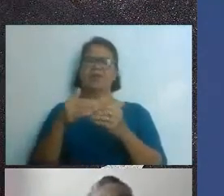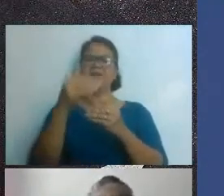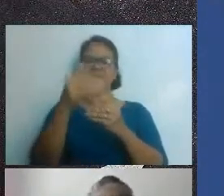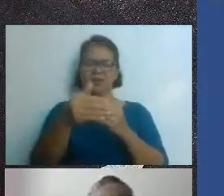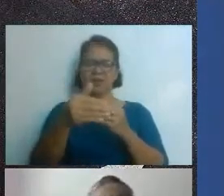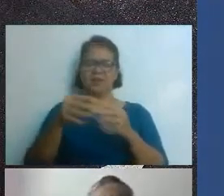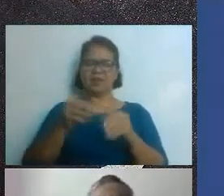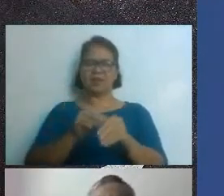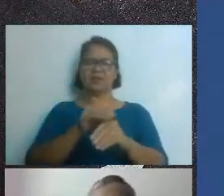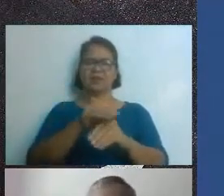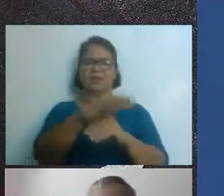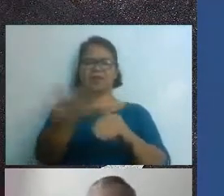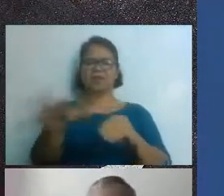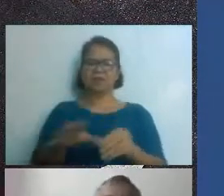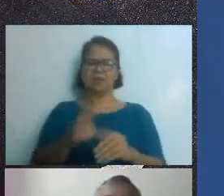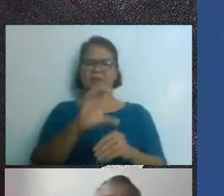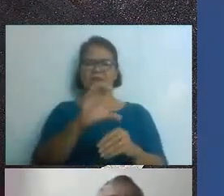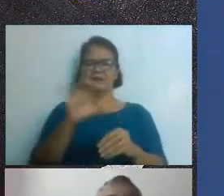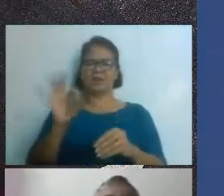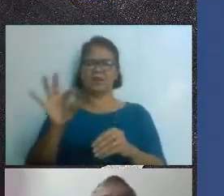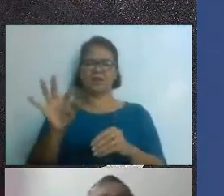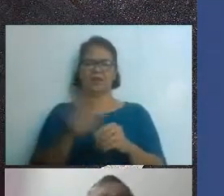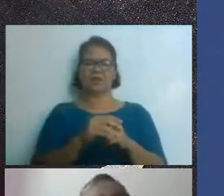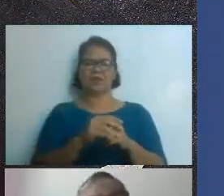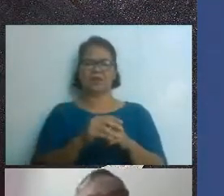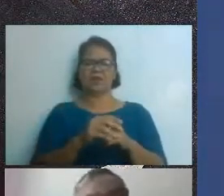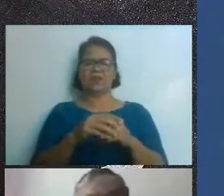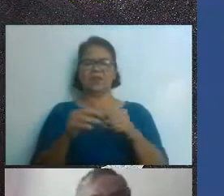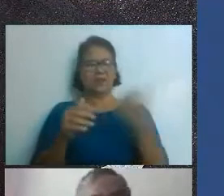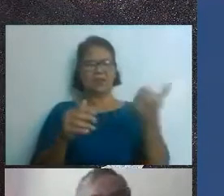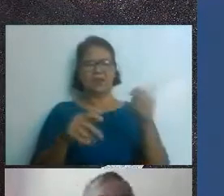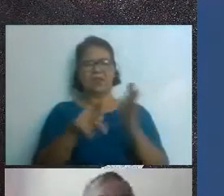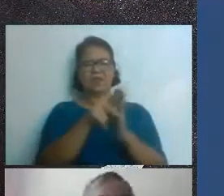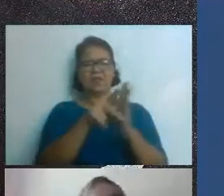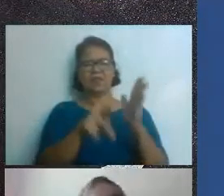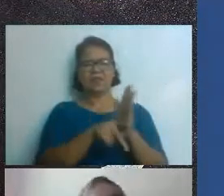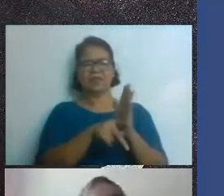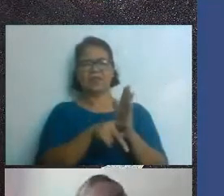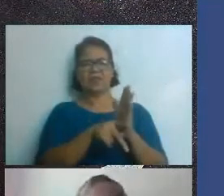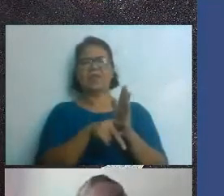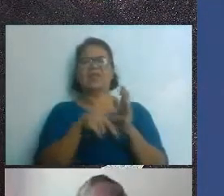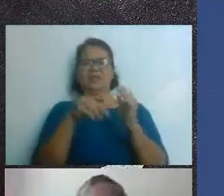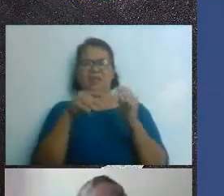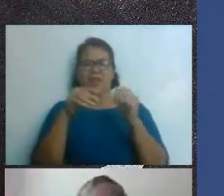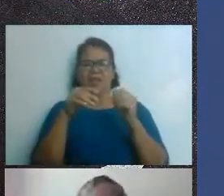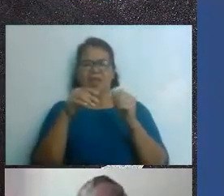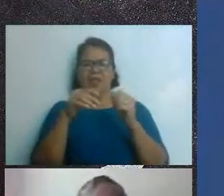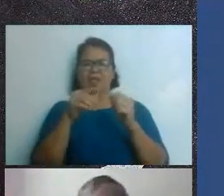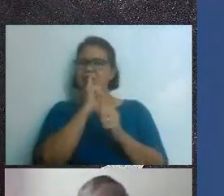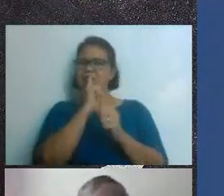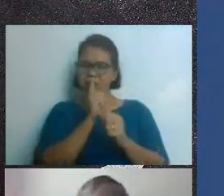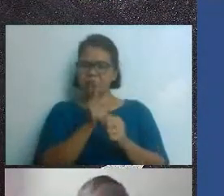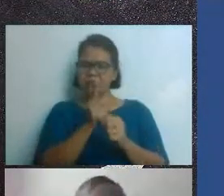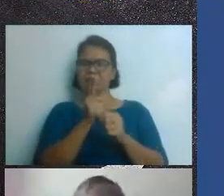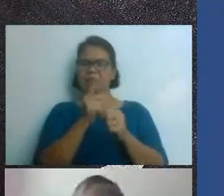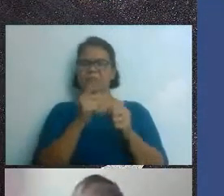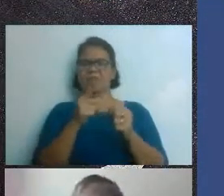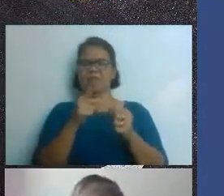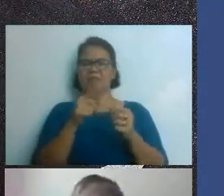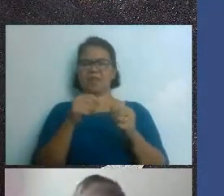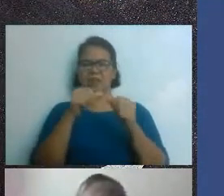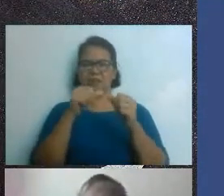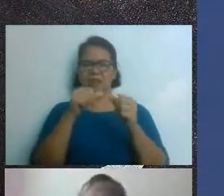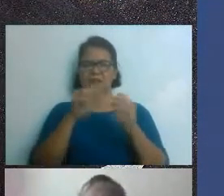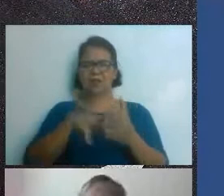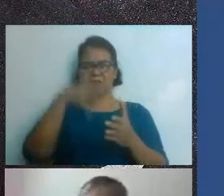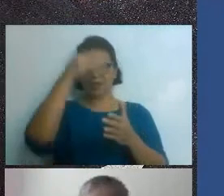principle is, again, ensuring learning continuity. Our dear Secretary, Leonor Lining Magdolis